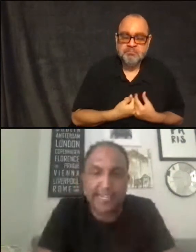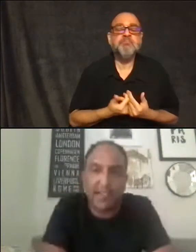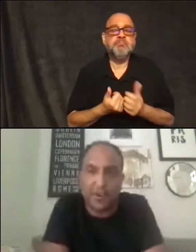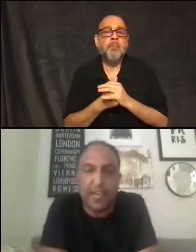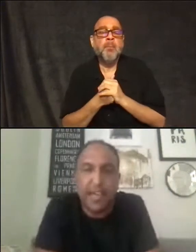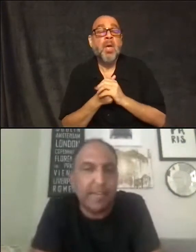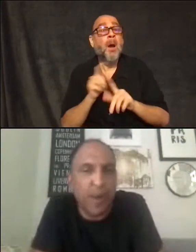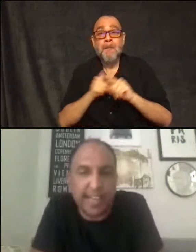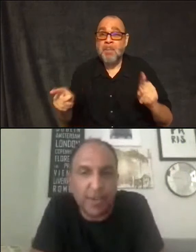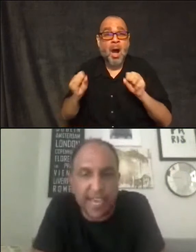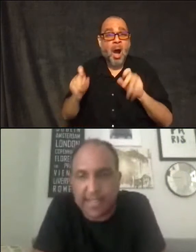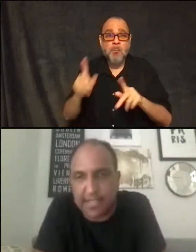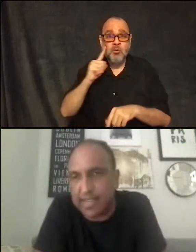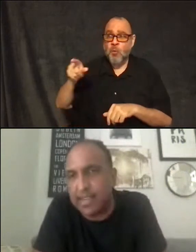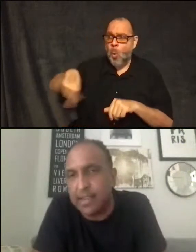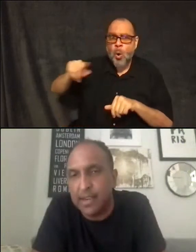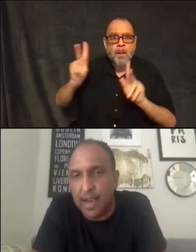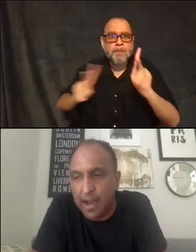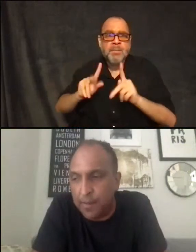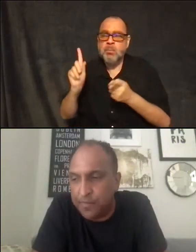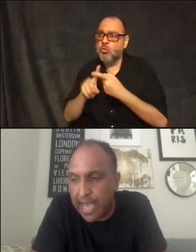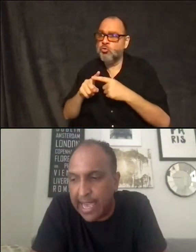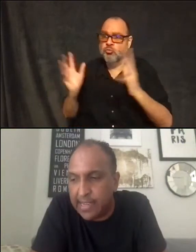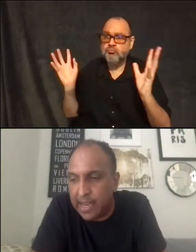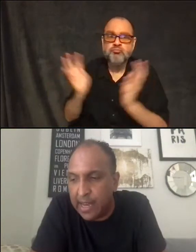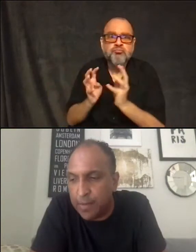collaborate together in a way that we've yet to see. I